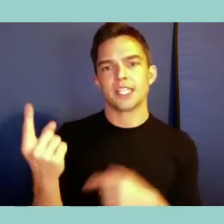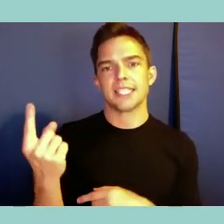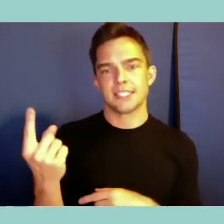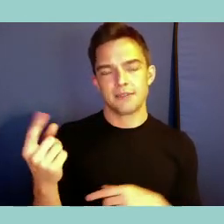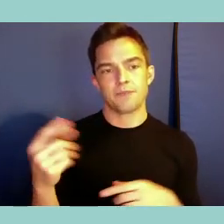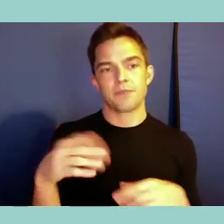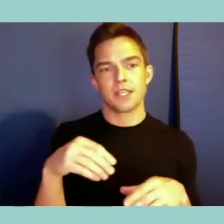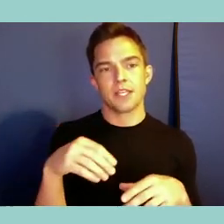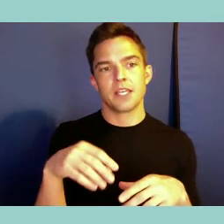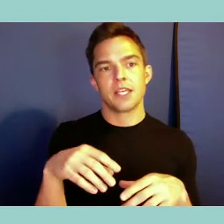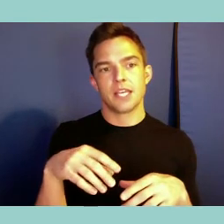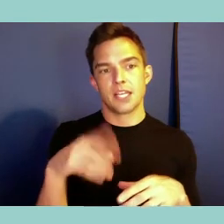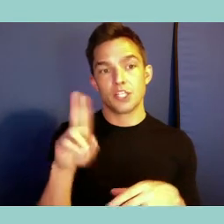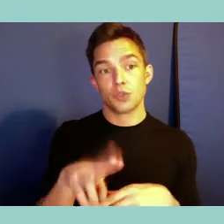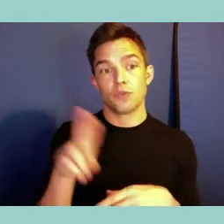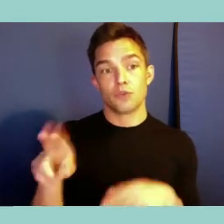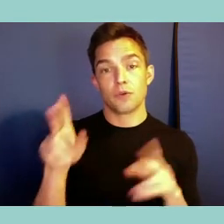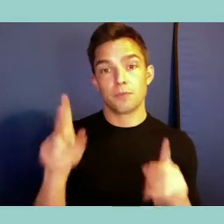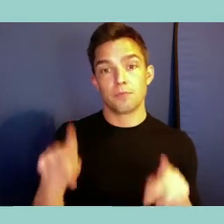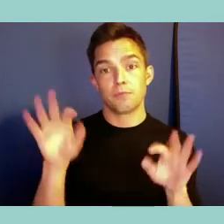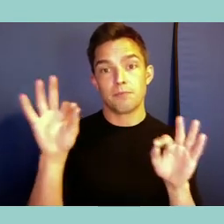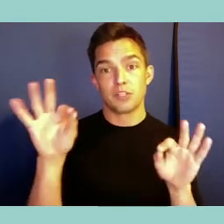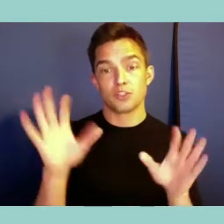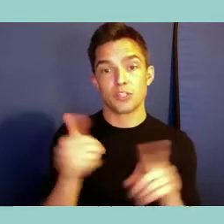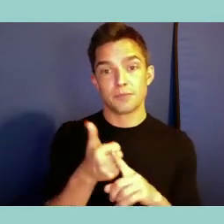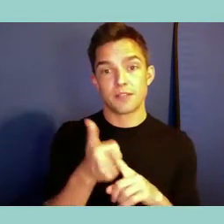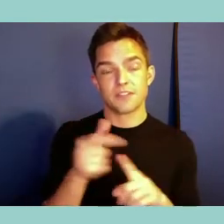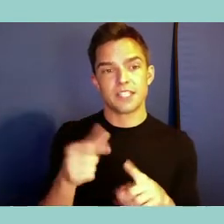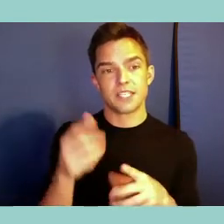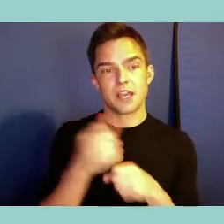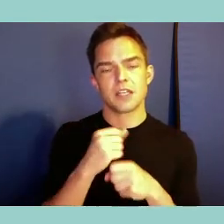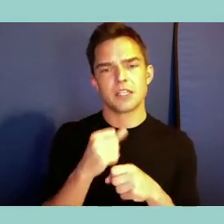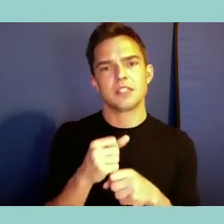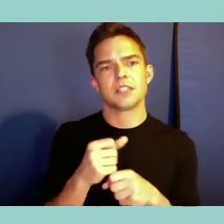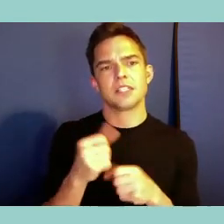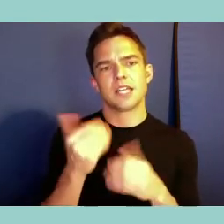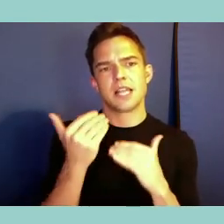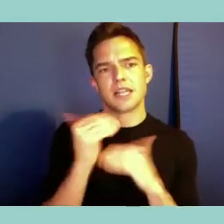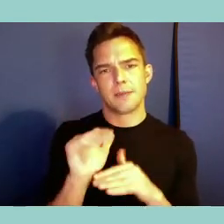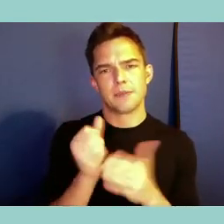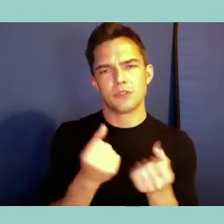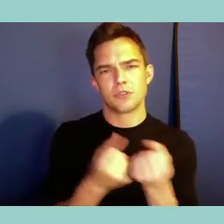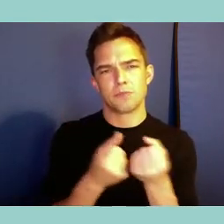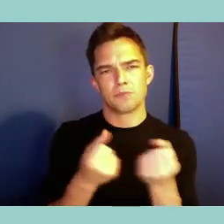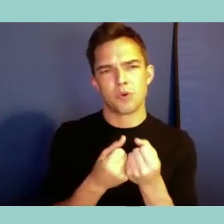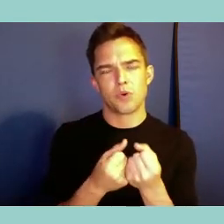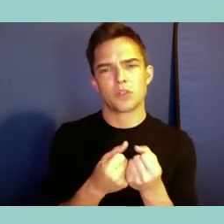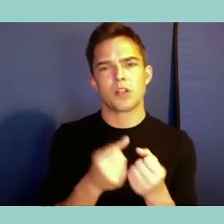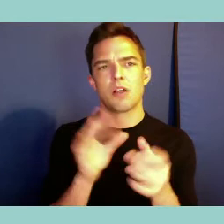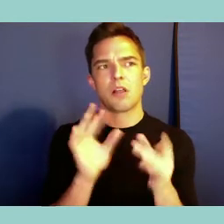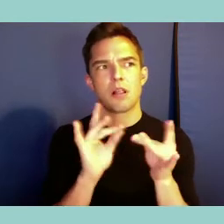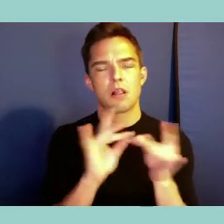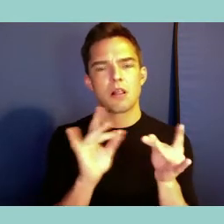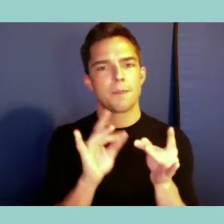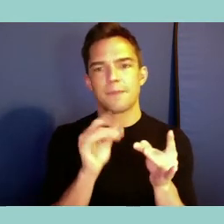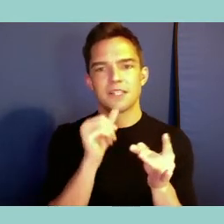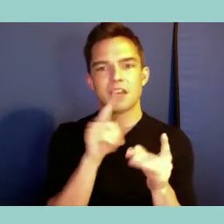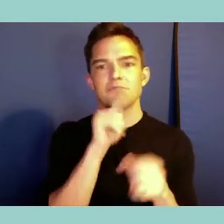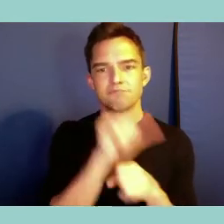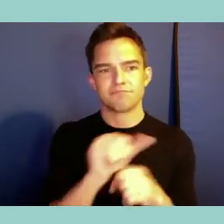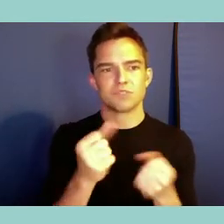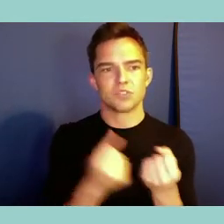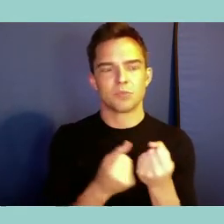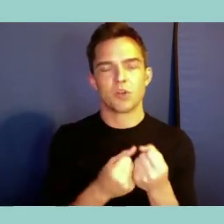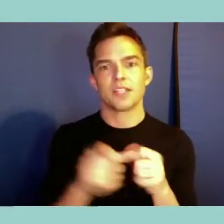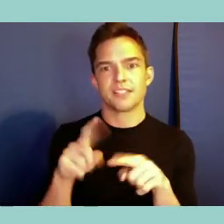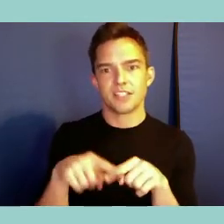as a Unitarian Universalist minister, he received nominal and limited support, and it was all conditional from the